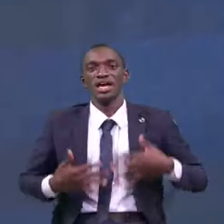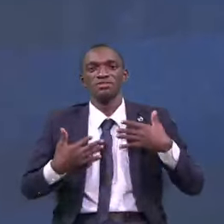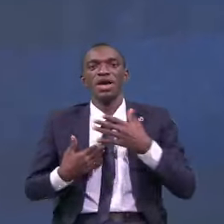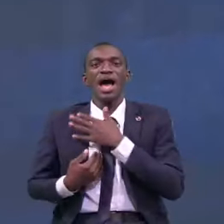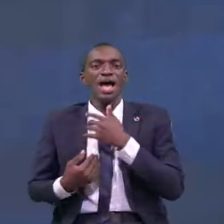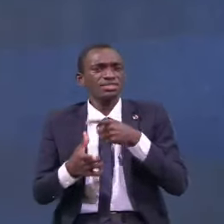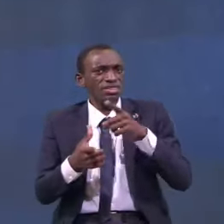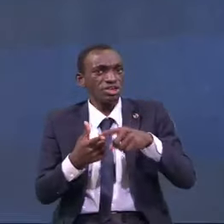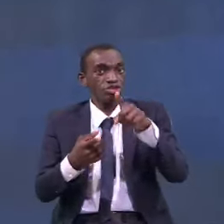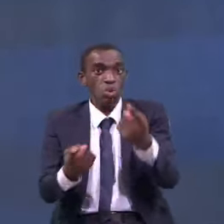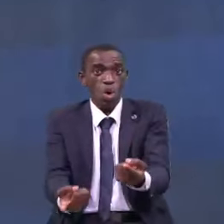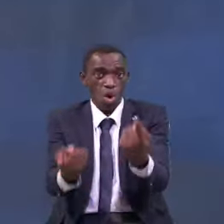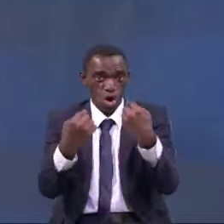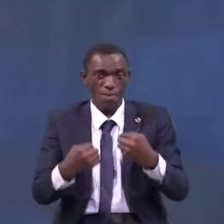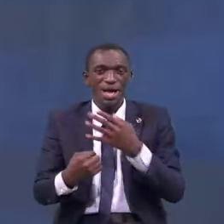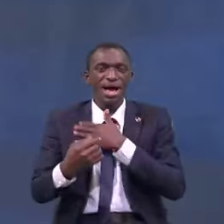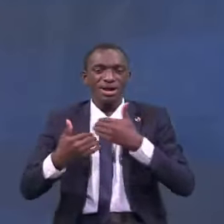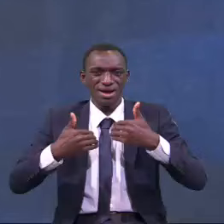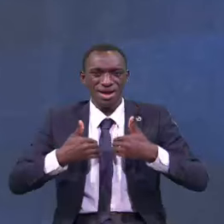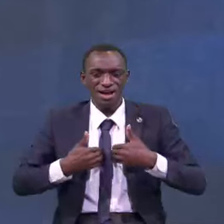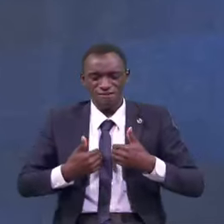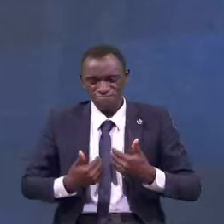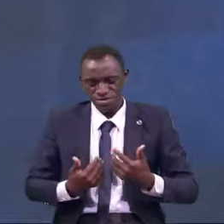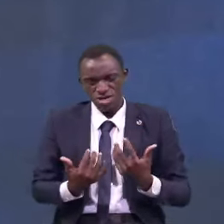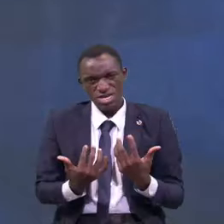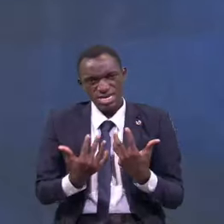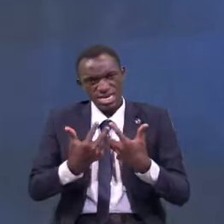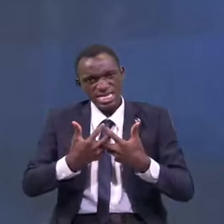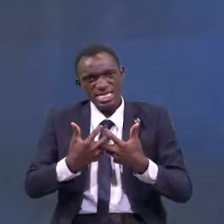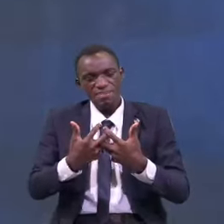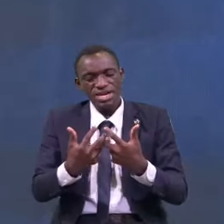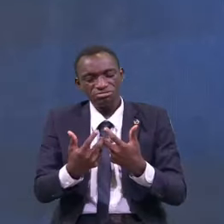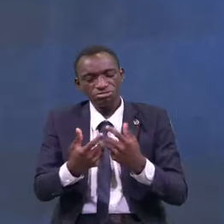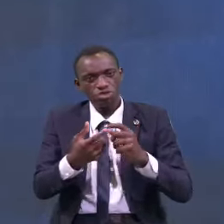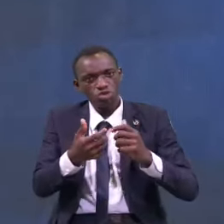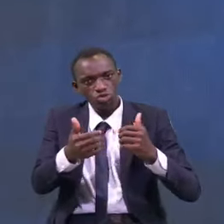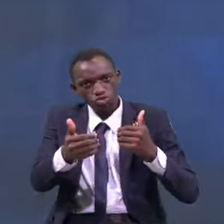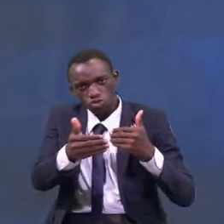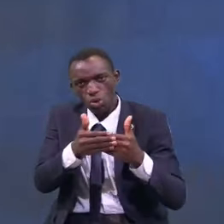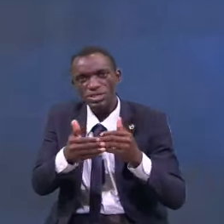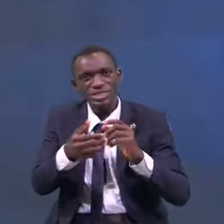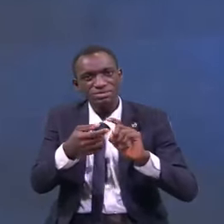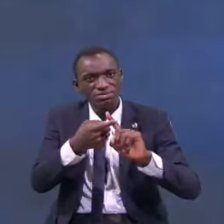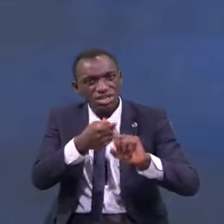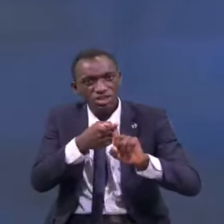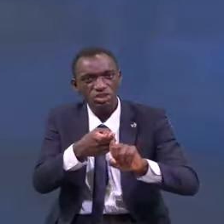and have intimate relationship with Christ the Savior.